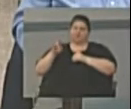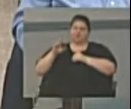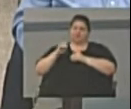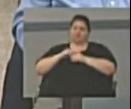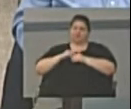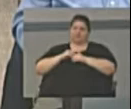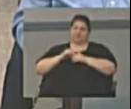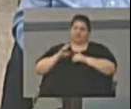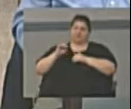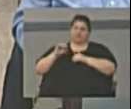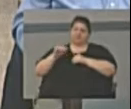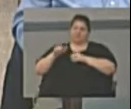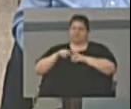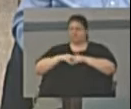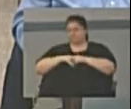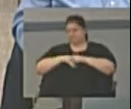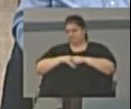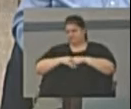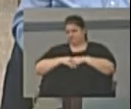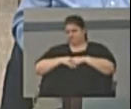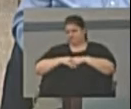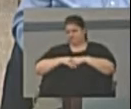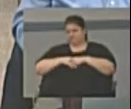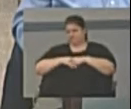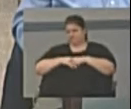It's green. Okay, good. Thank you.